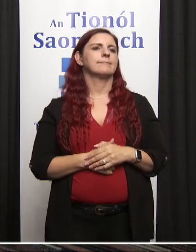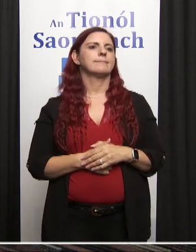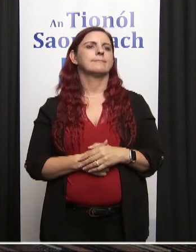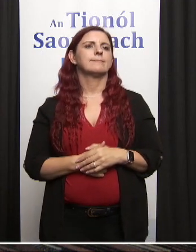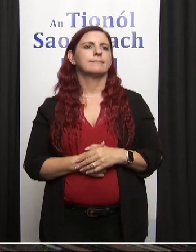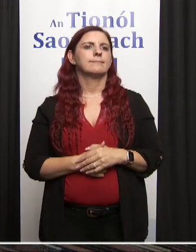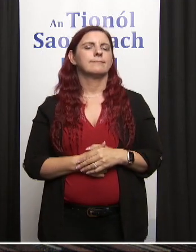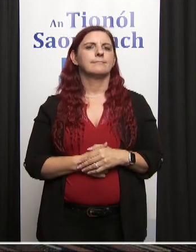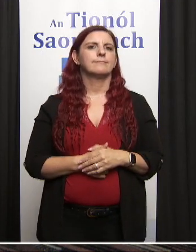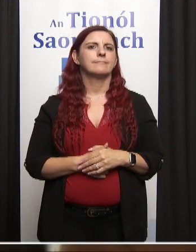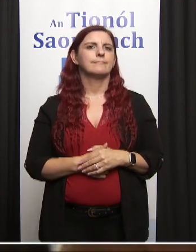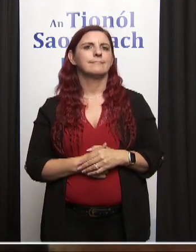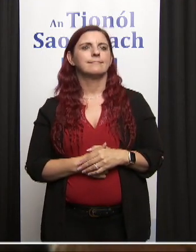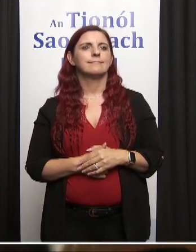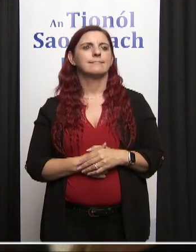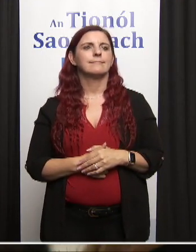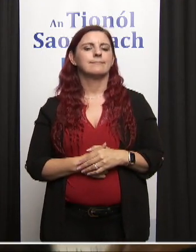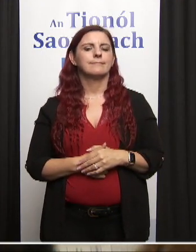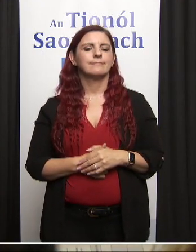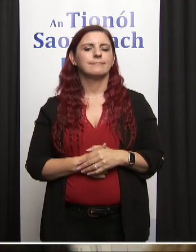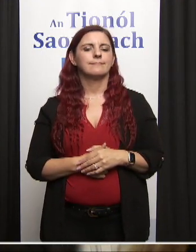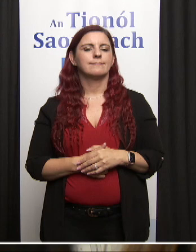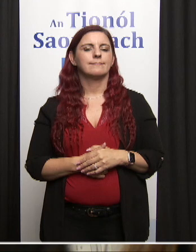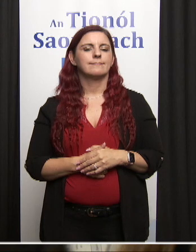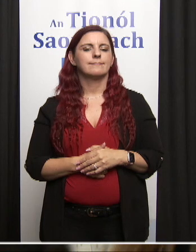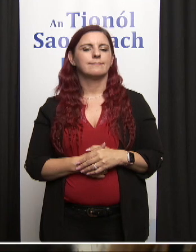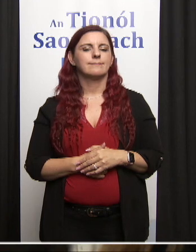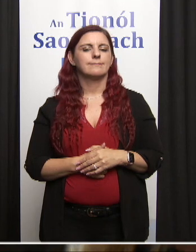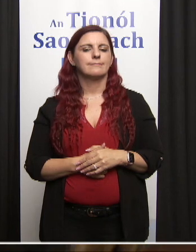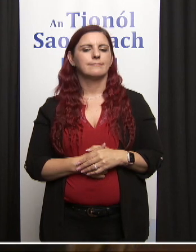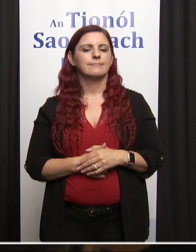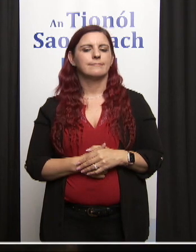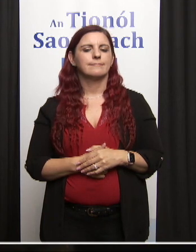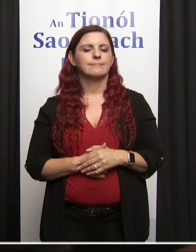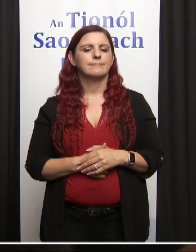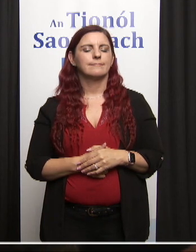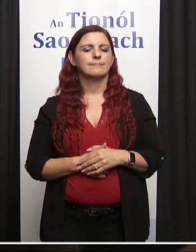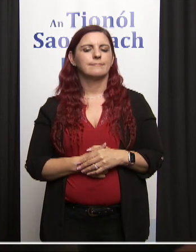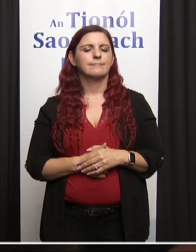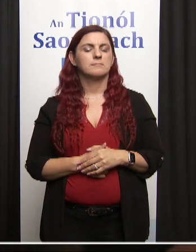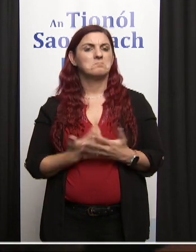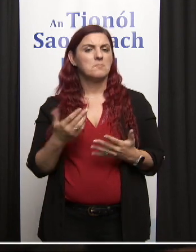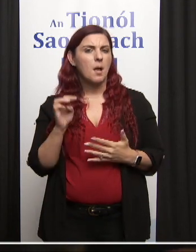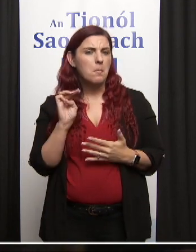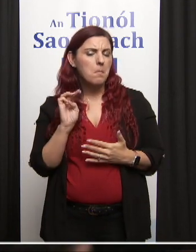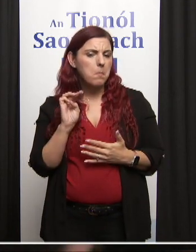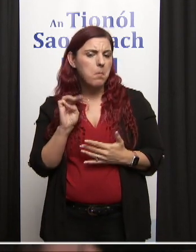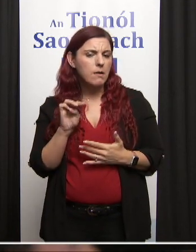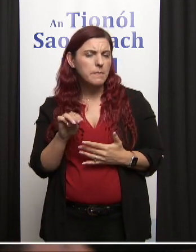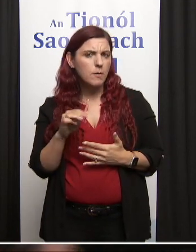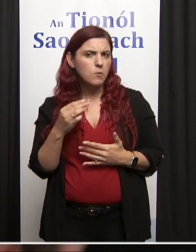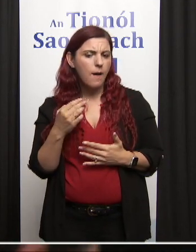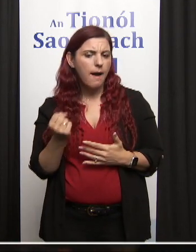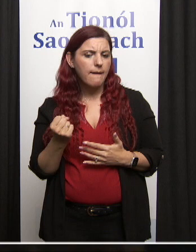Yeah. Could I just propose something else? Would it be possible, perhaps,